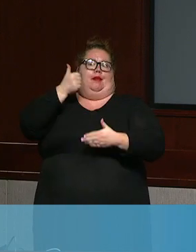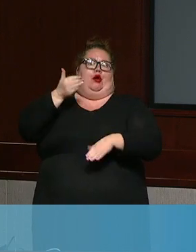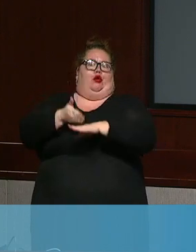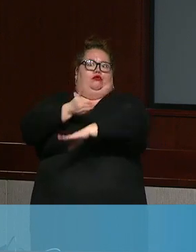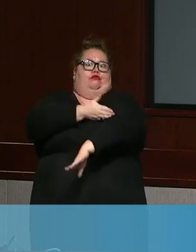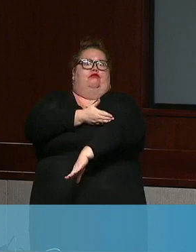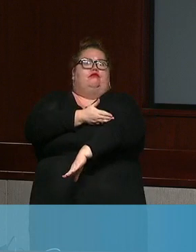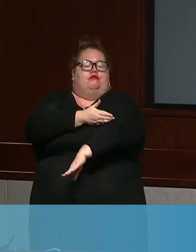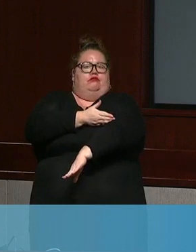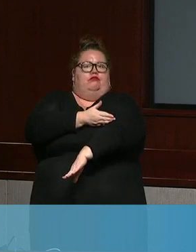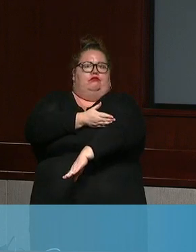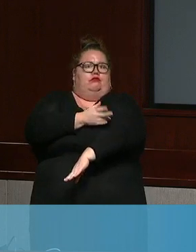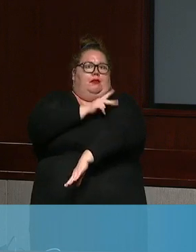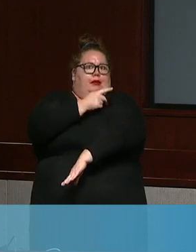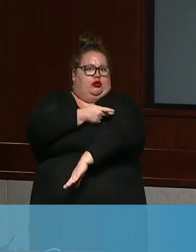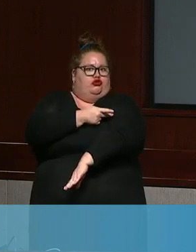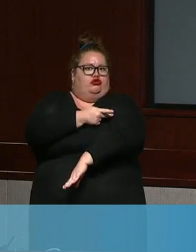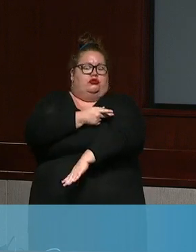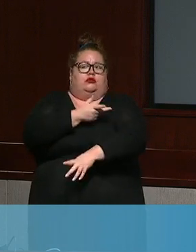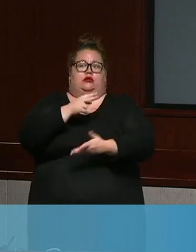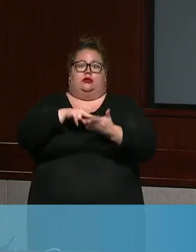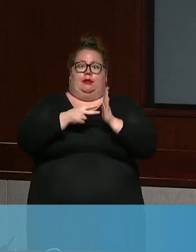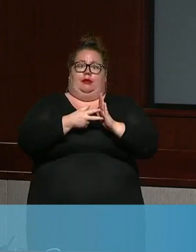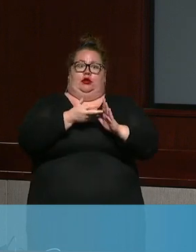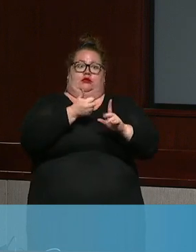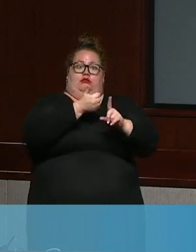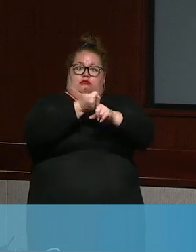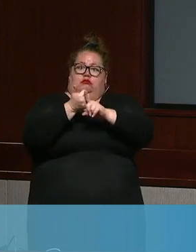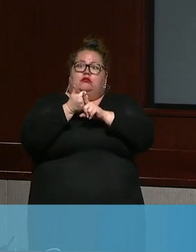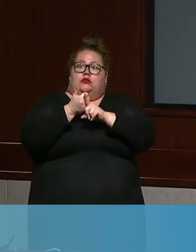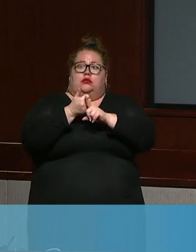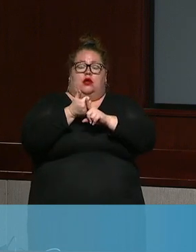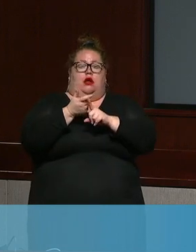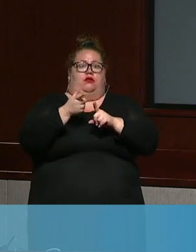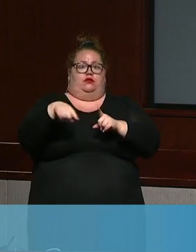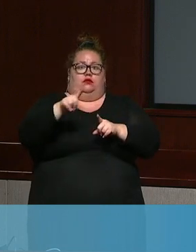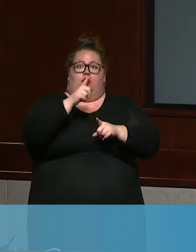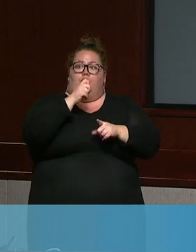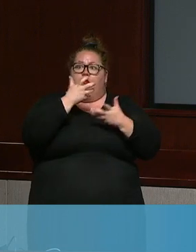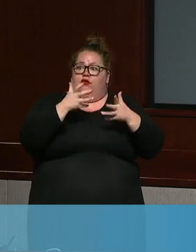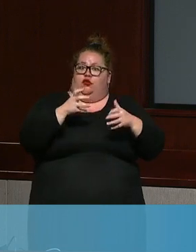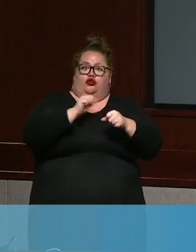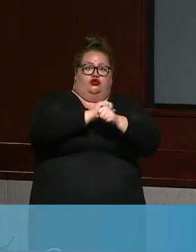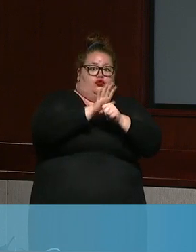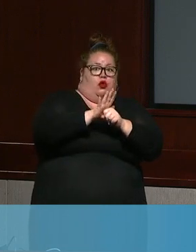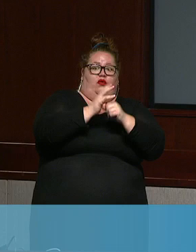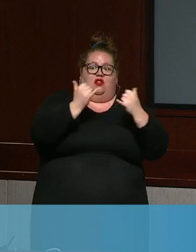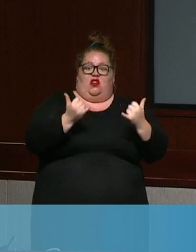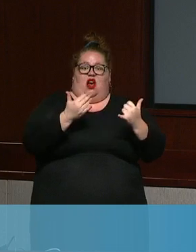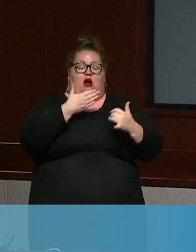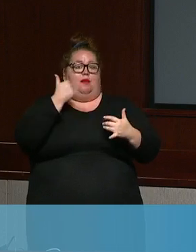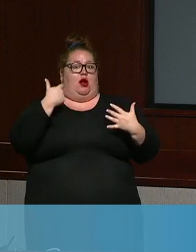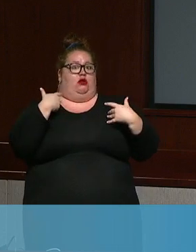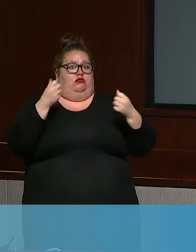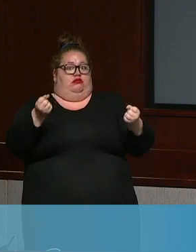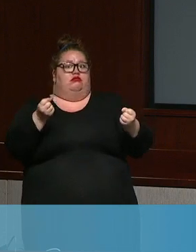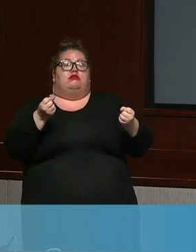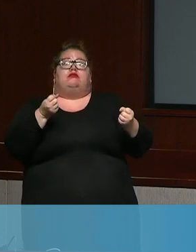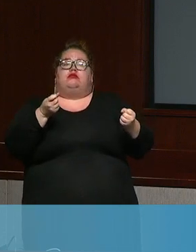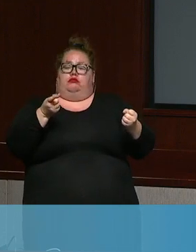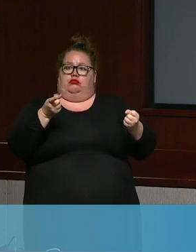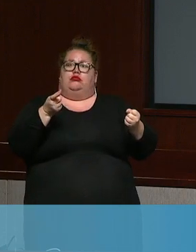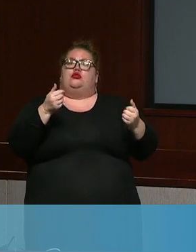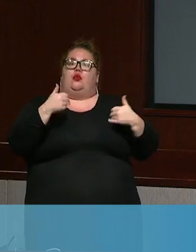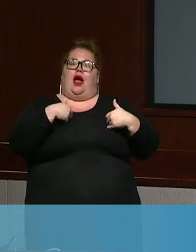transfusions. So you have a weapon inside your body, and that weapon is something that can save the lives of individuals that are suffering right now. If you